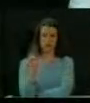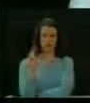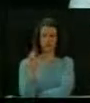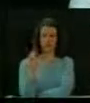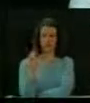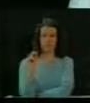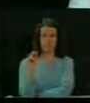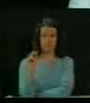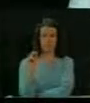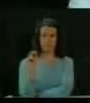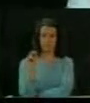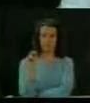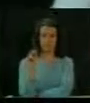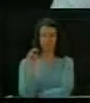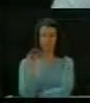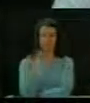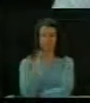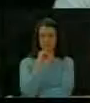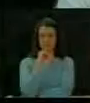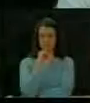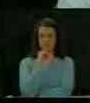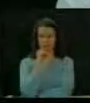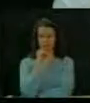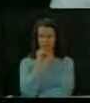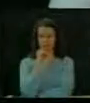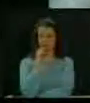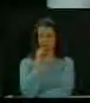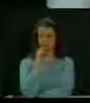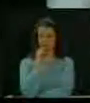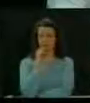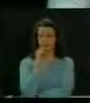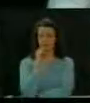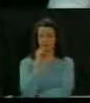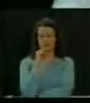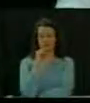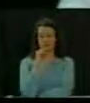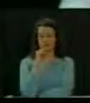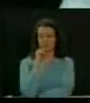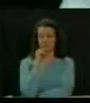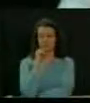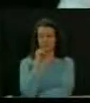Strickland, Commissioner Jordan. No.